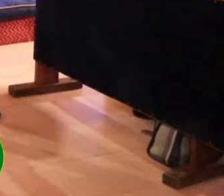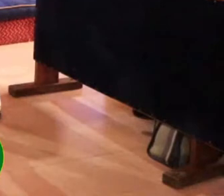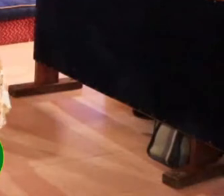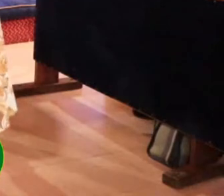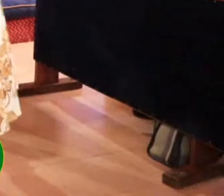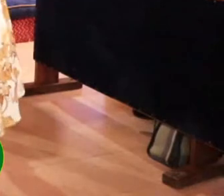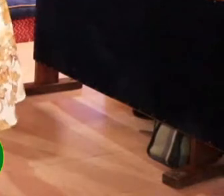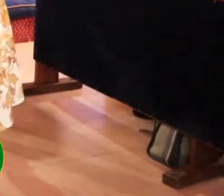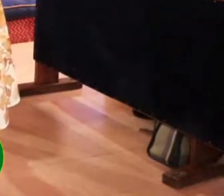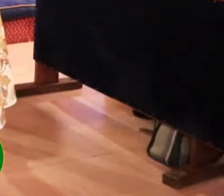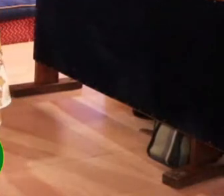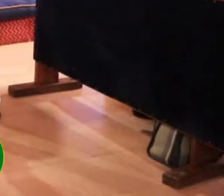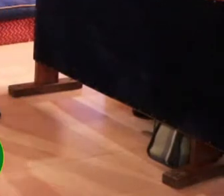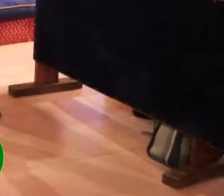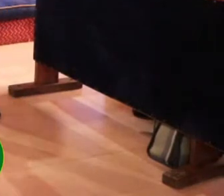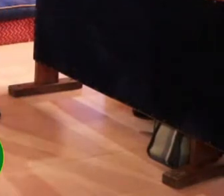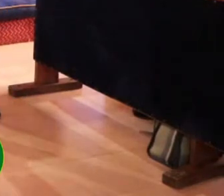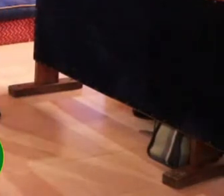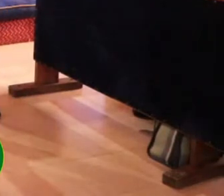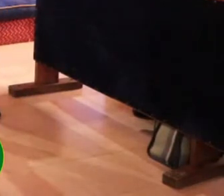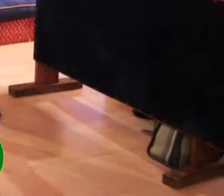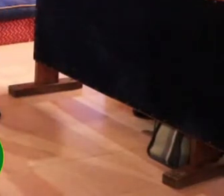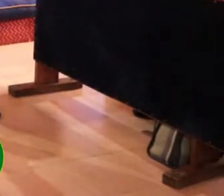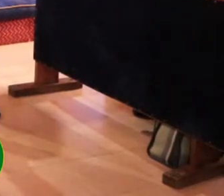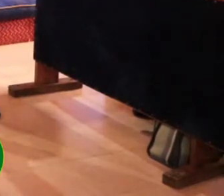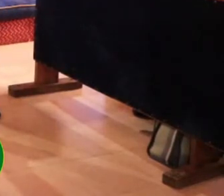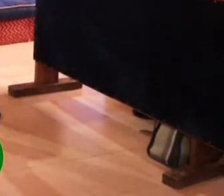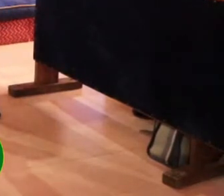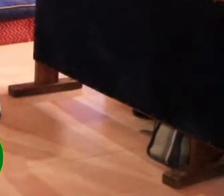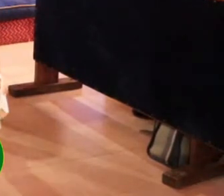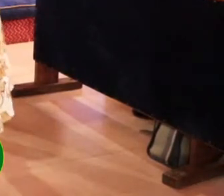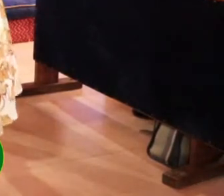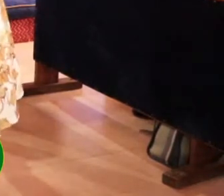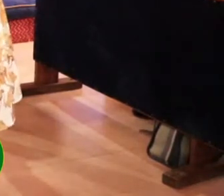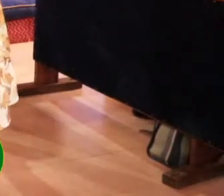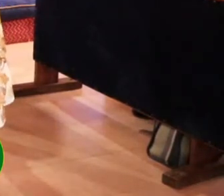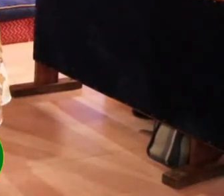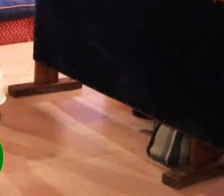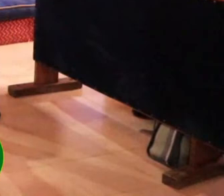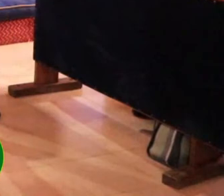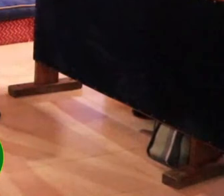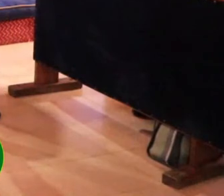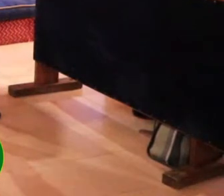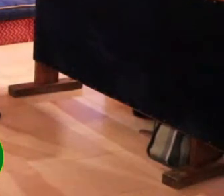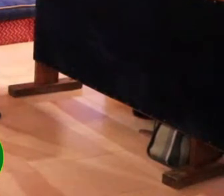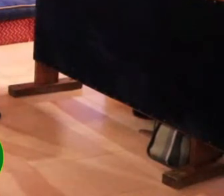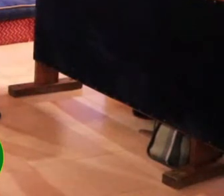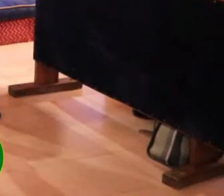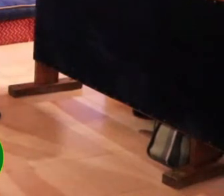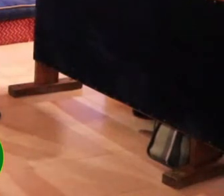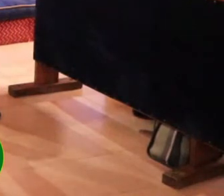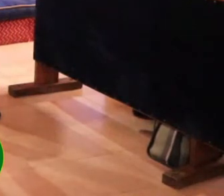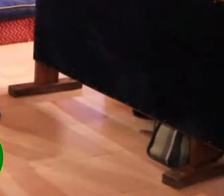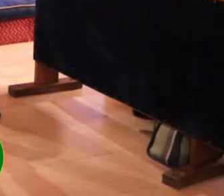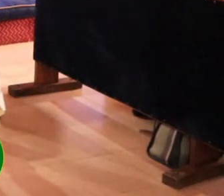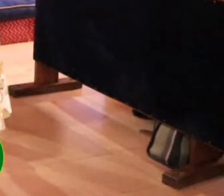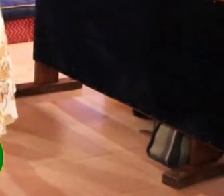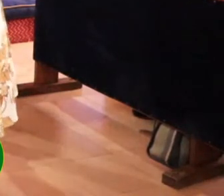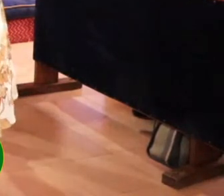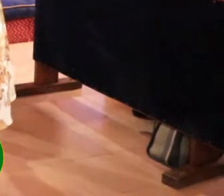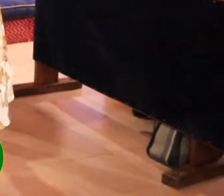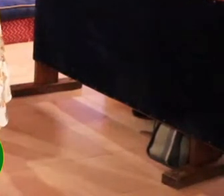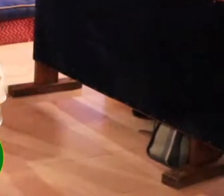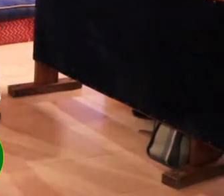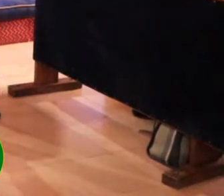tell Him that, Lord, there is no one else like You. You are great, almighty Lord, and You reign, oh God. We give all the glory and honor to